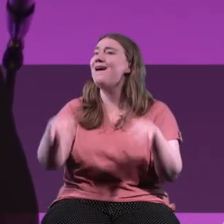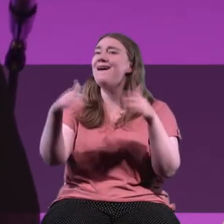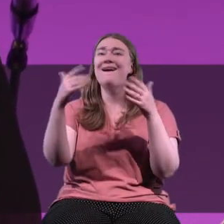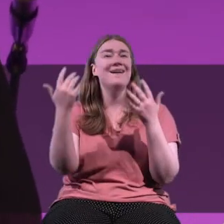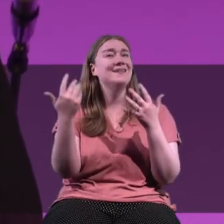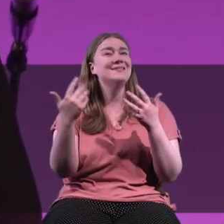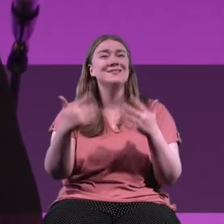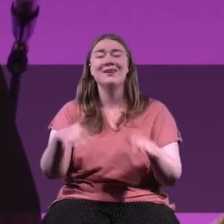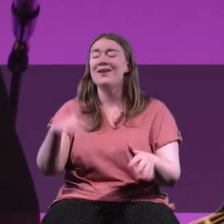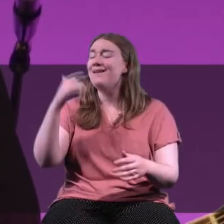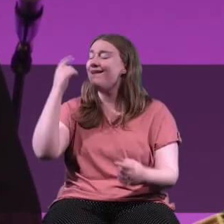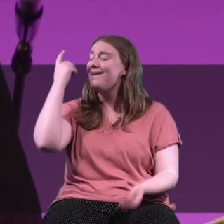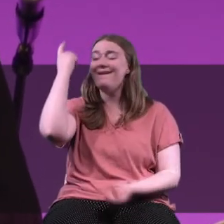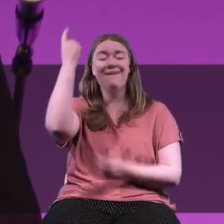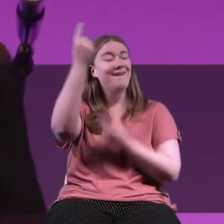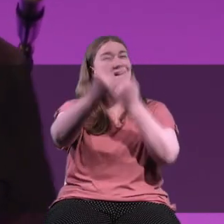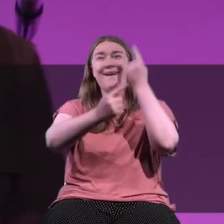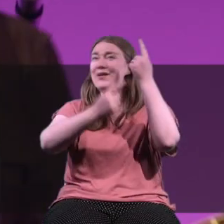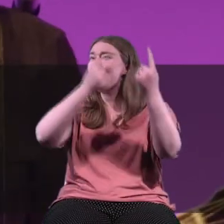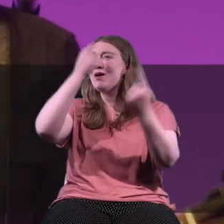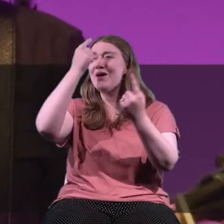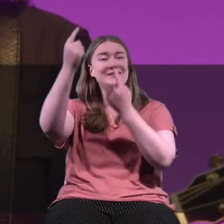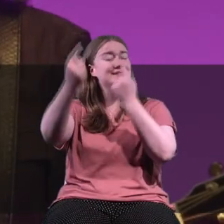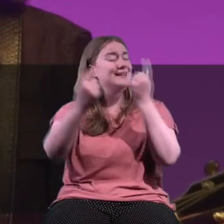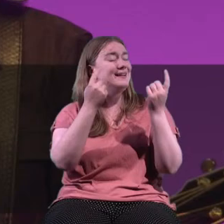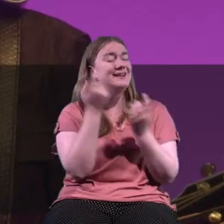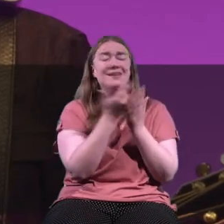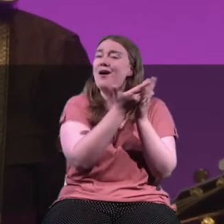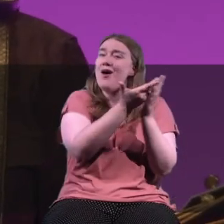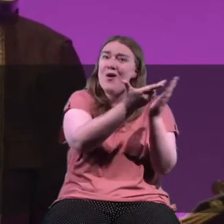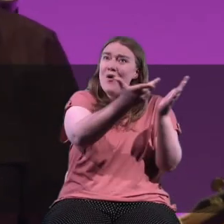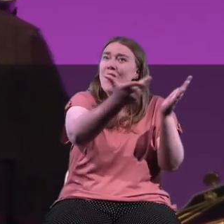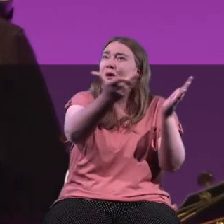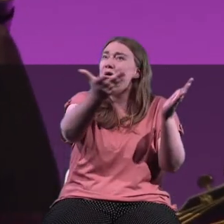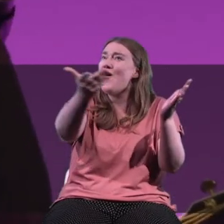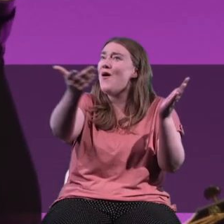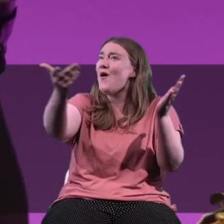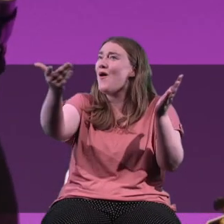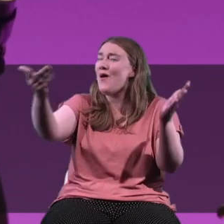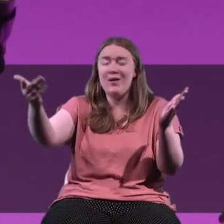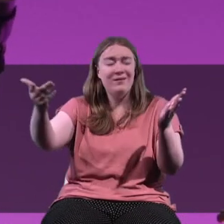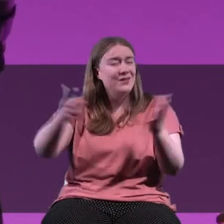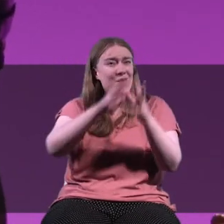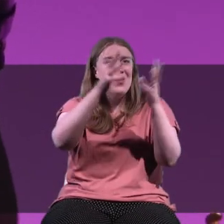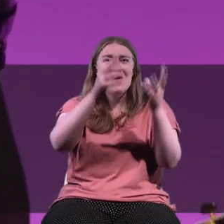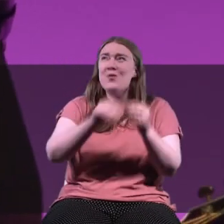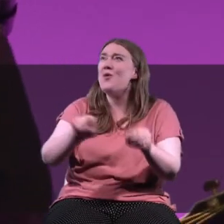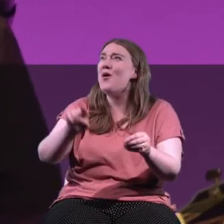Consider all